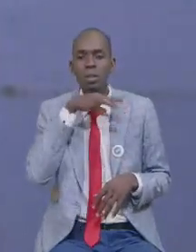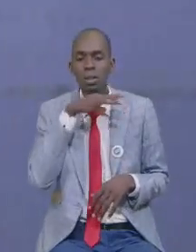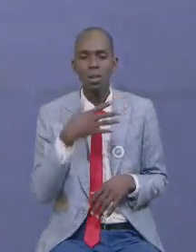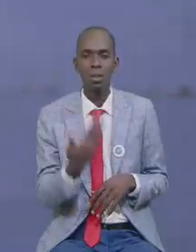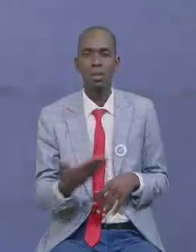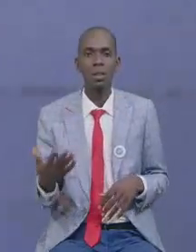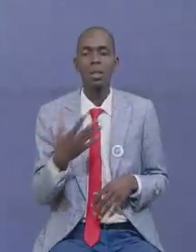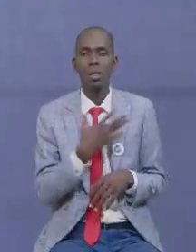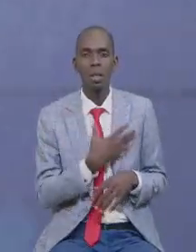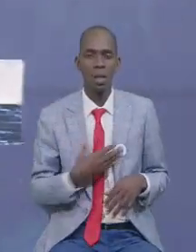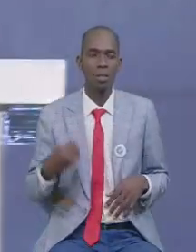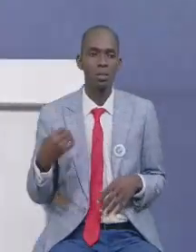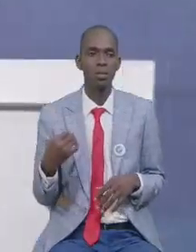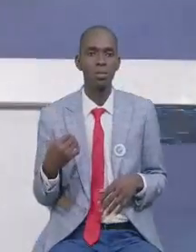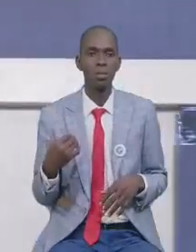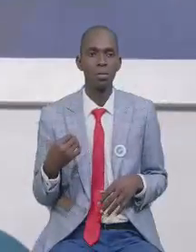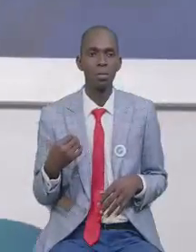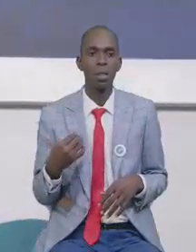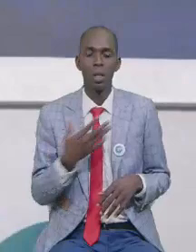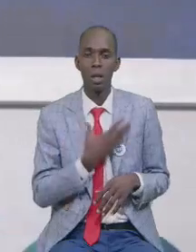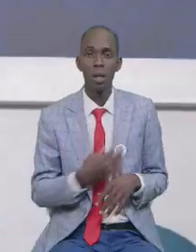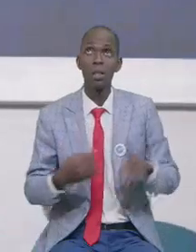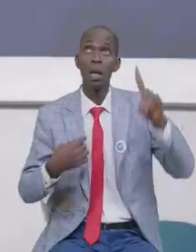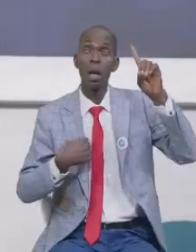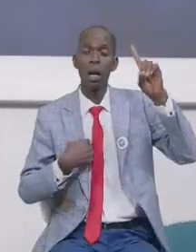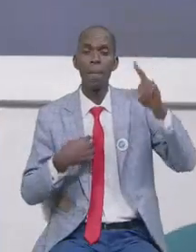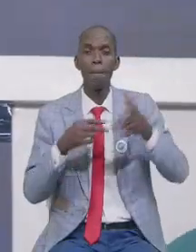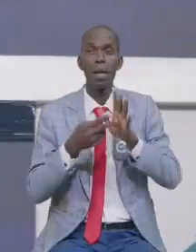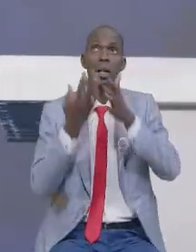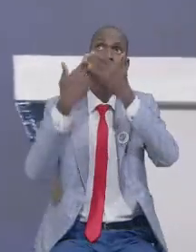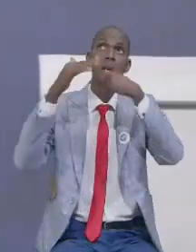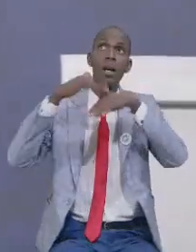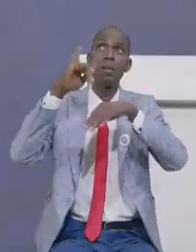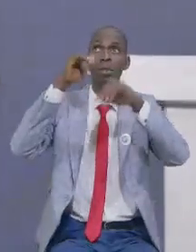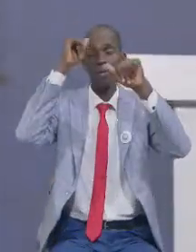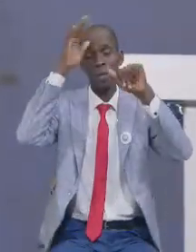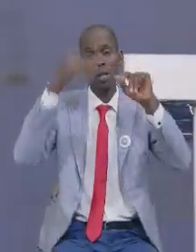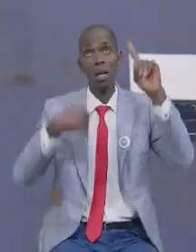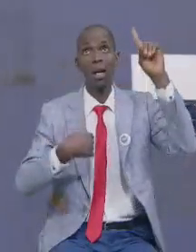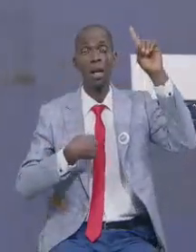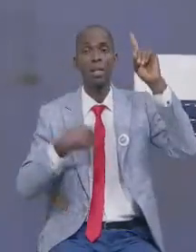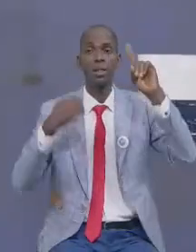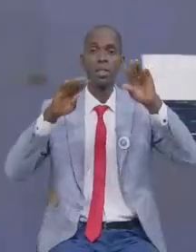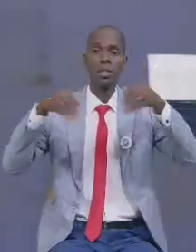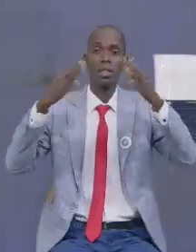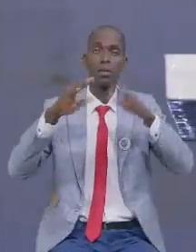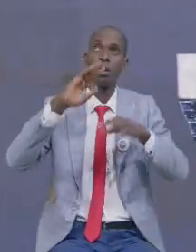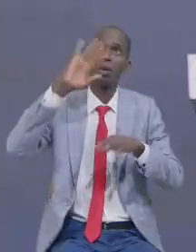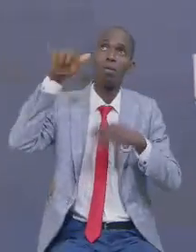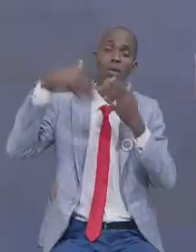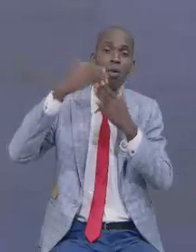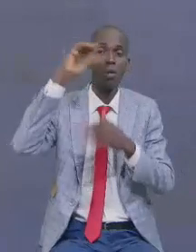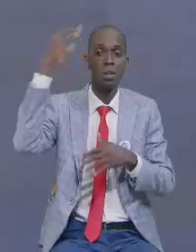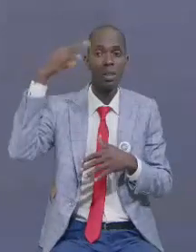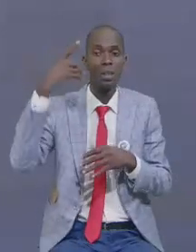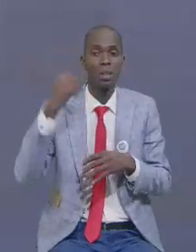I, that's God talking, and I, that's the Heavenly Father, and I, that's the giver of all grace, and I, the one that will